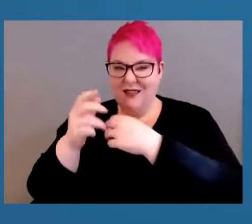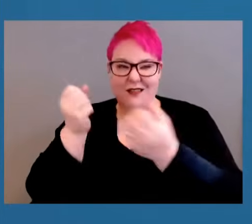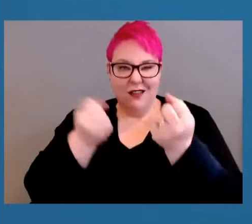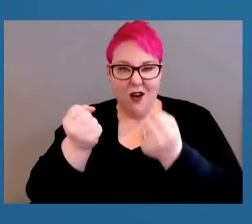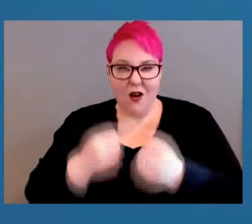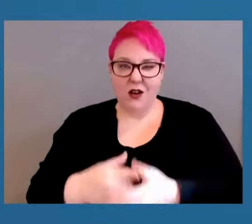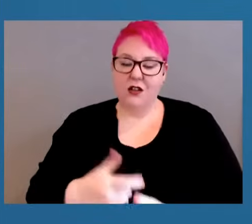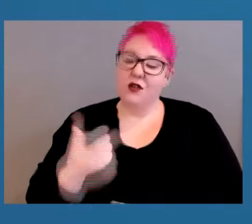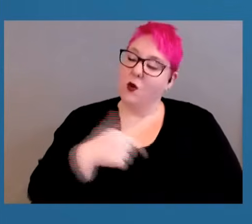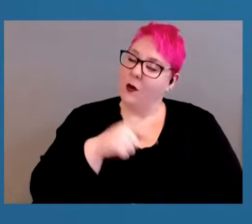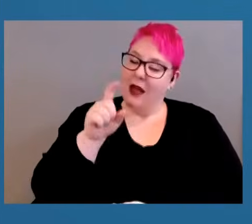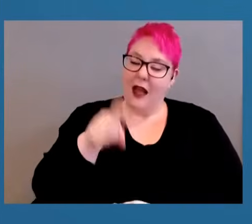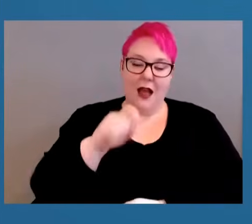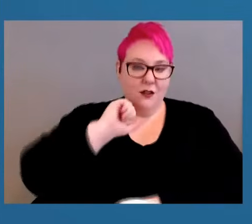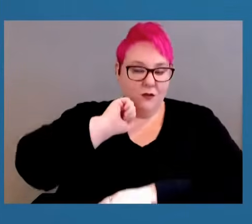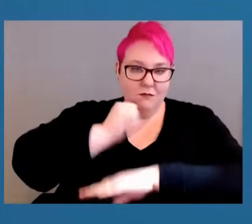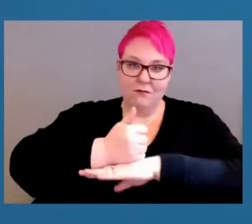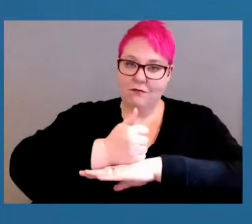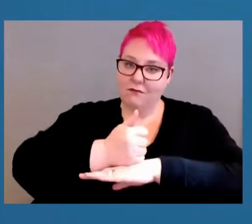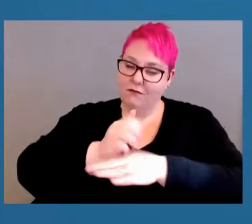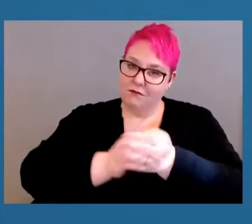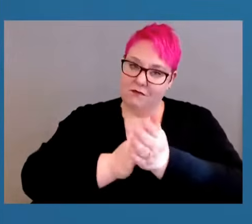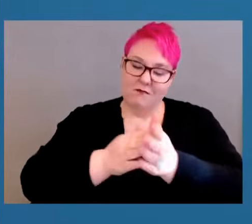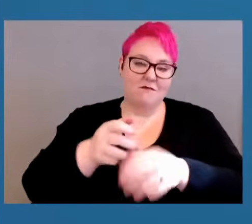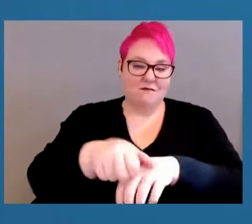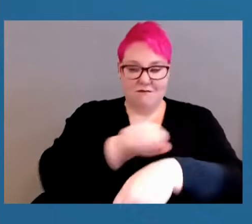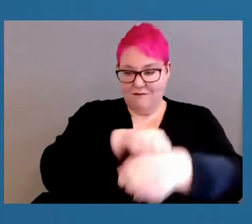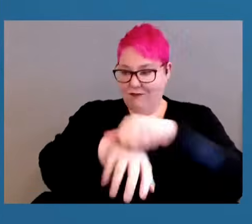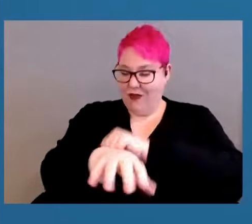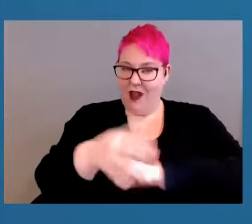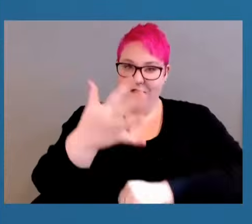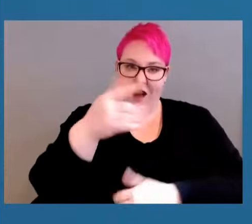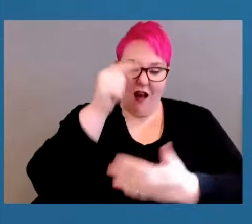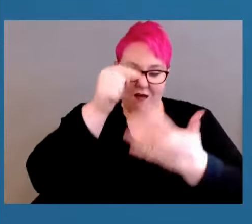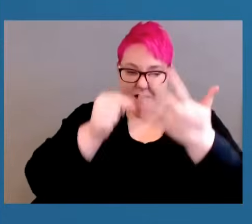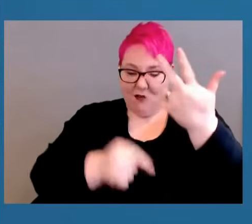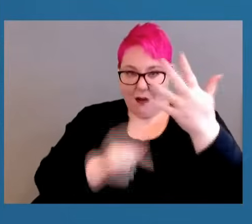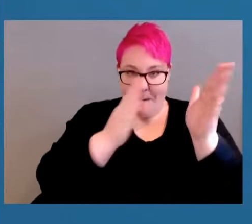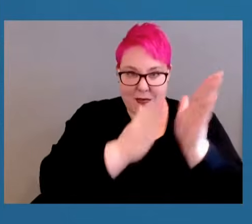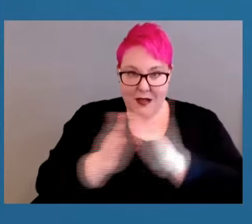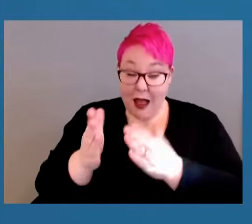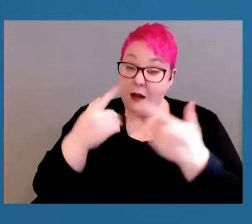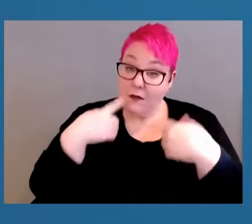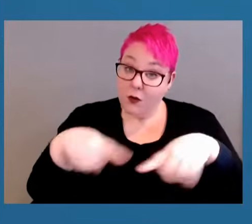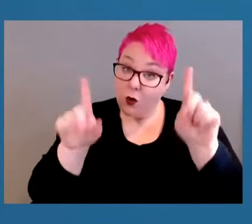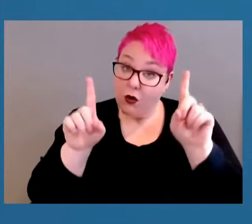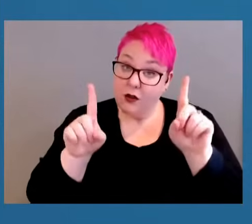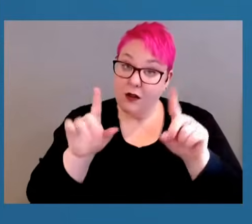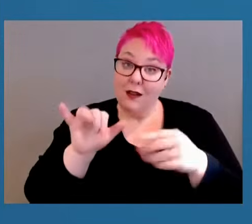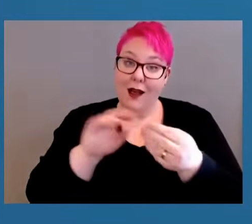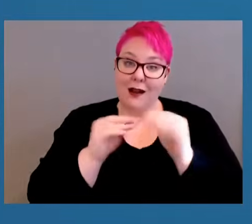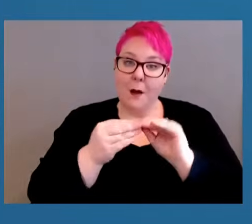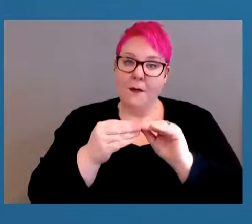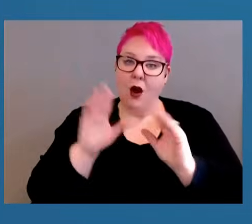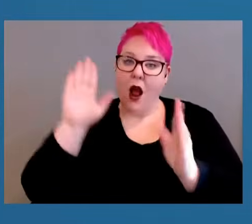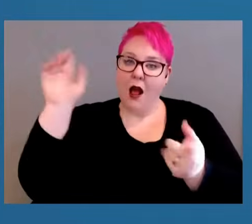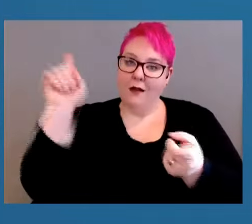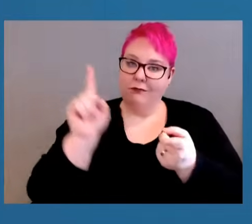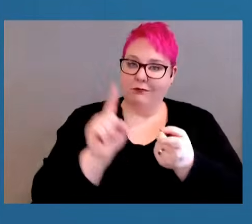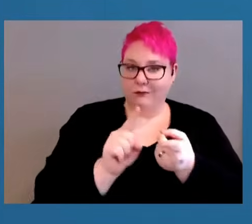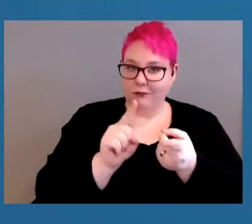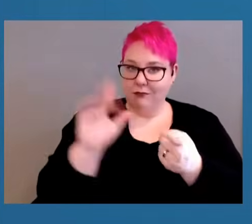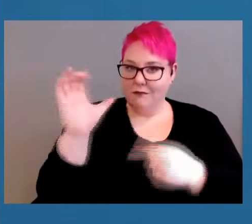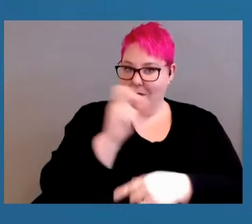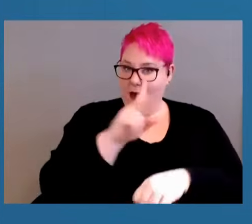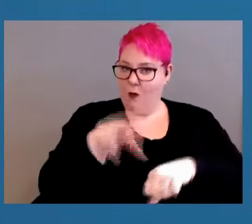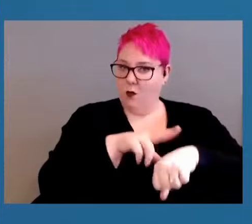aggressive. I've launched a 5-point plan, and it worked dramatically. And those numbers are back to normal numbers of what they had been. So